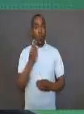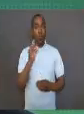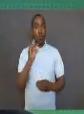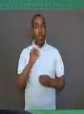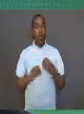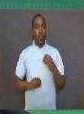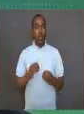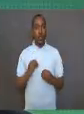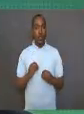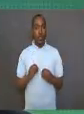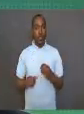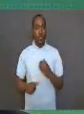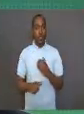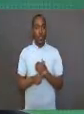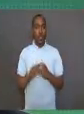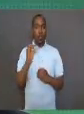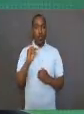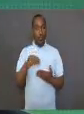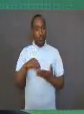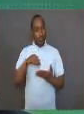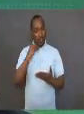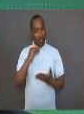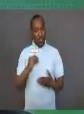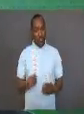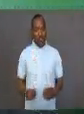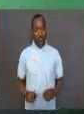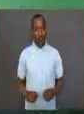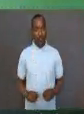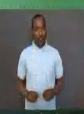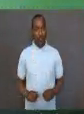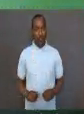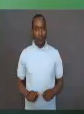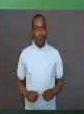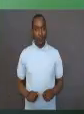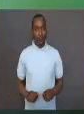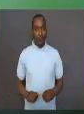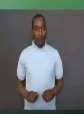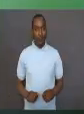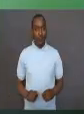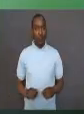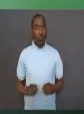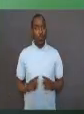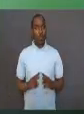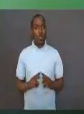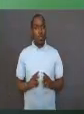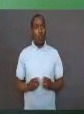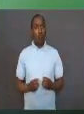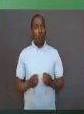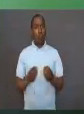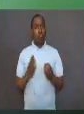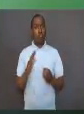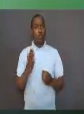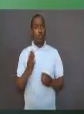harmful aspects of microorganisms. While there are many types